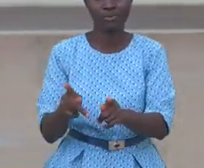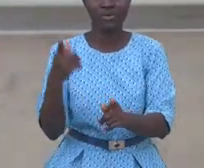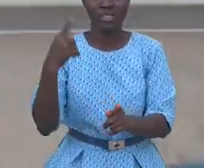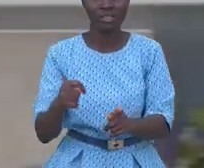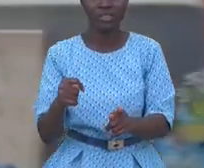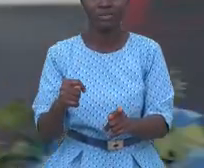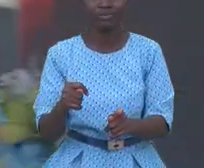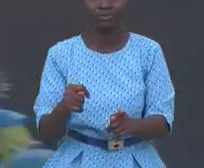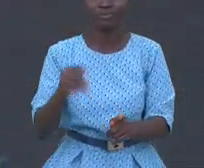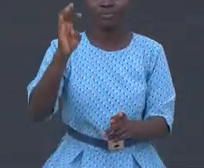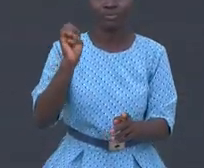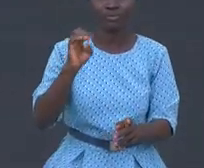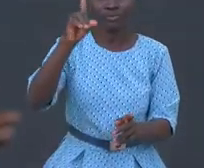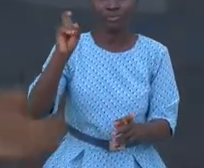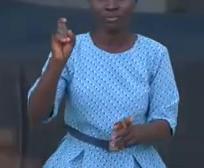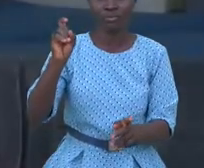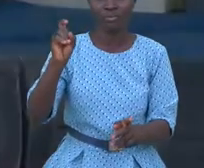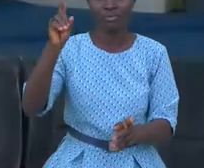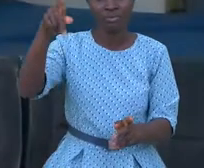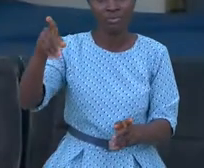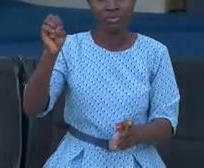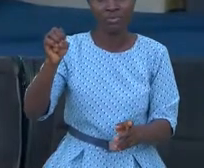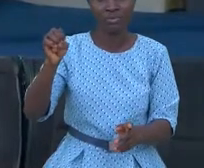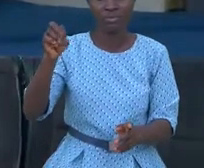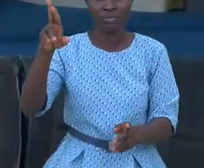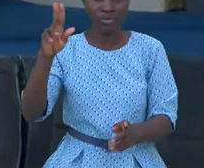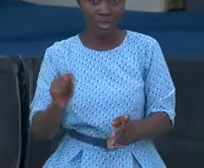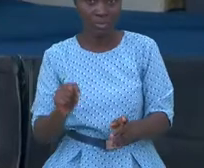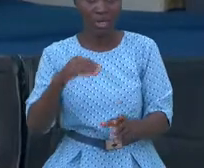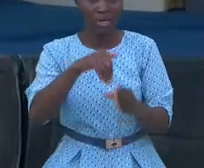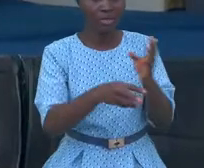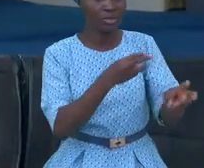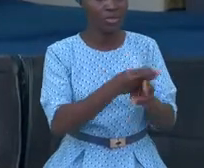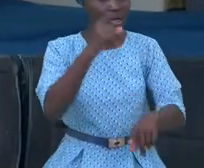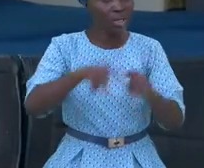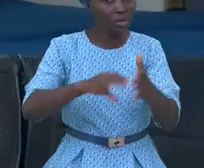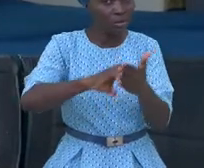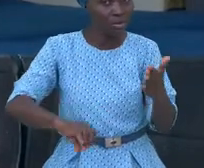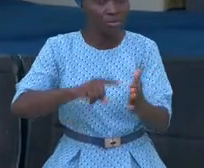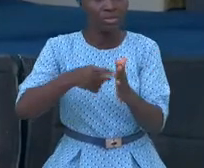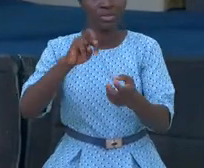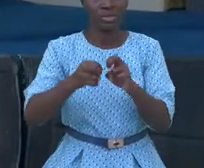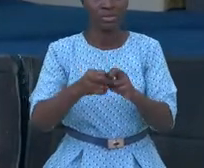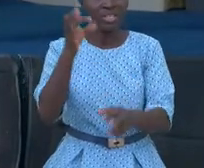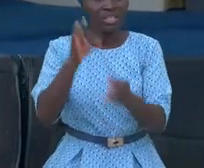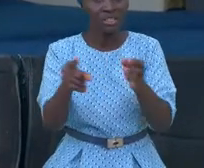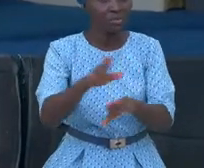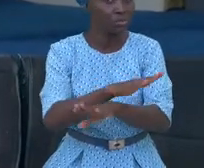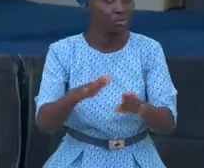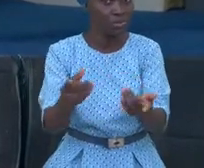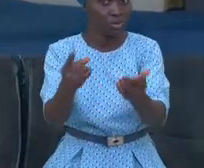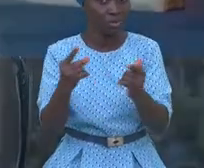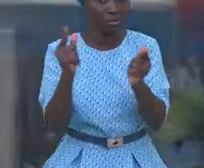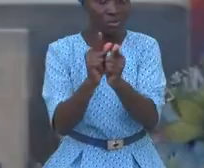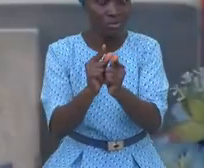the world, they cannot take this away. If you don't come to him, for